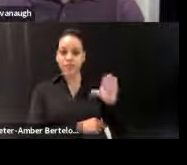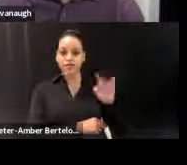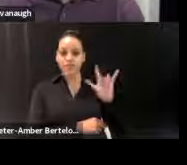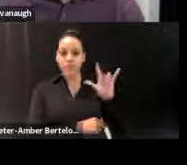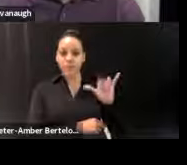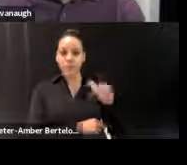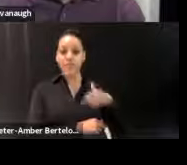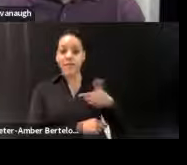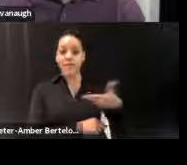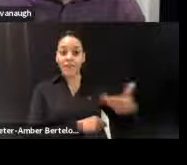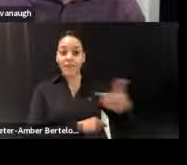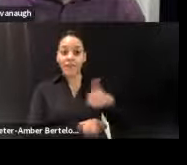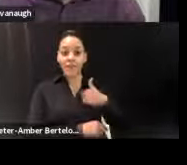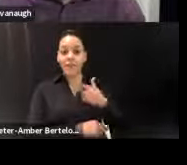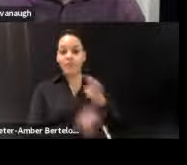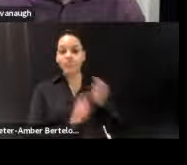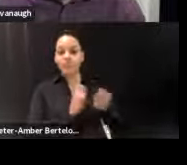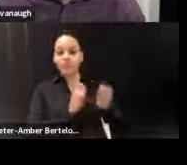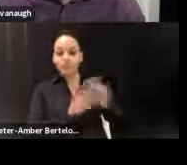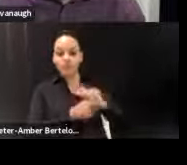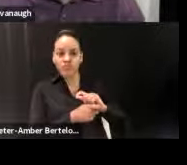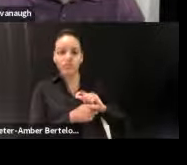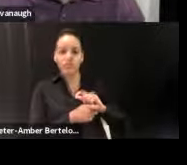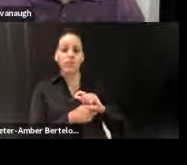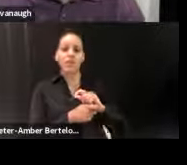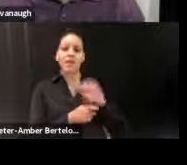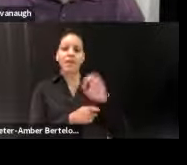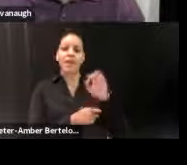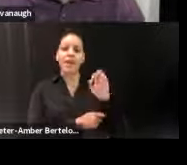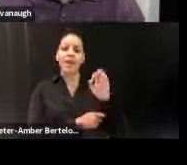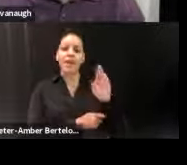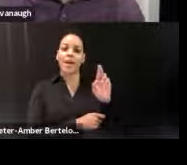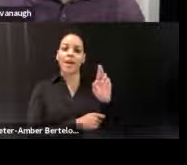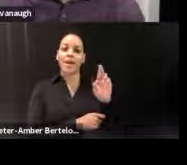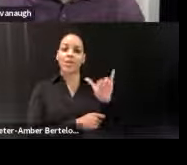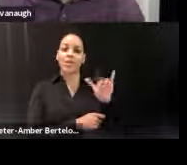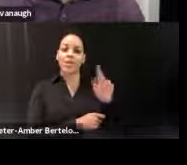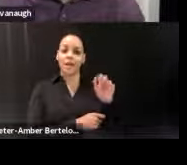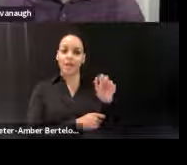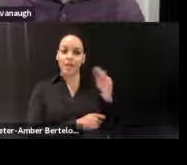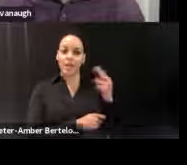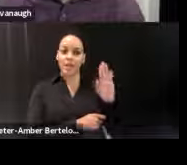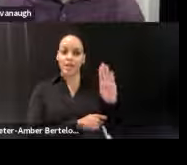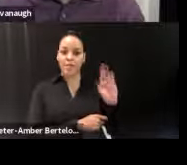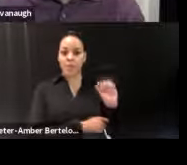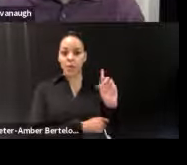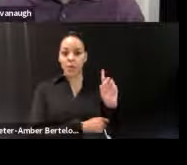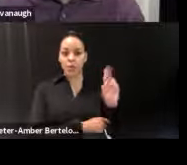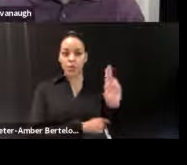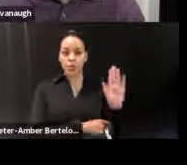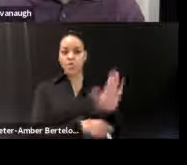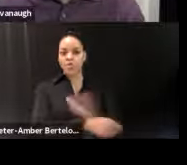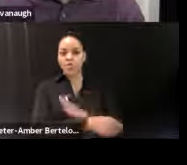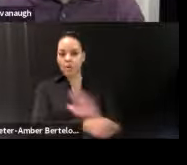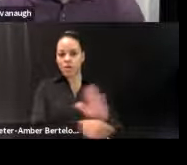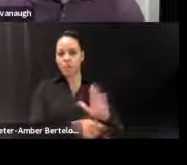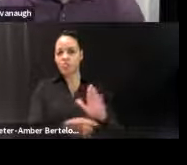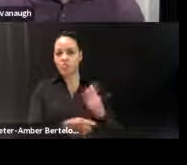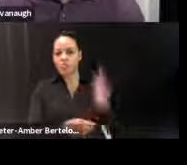remix a Erykah Badu song, and from her first